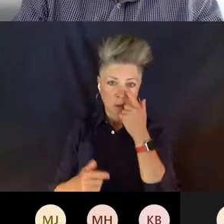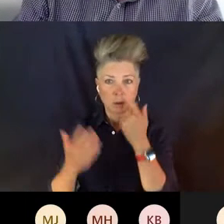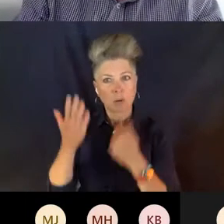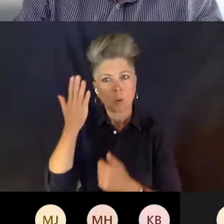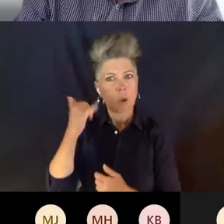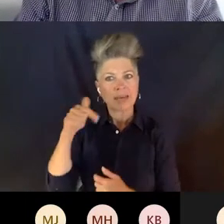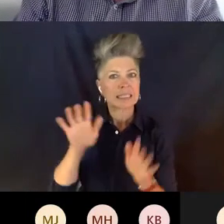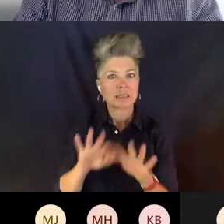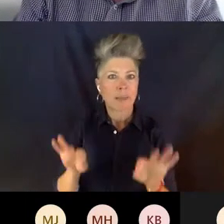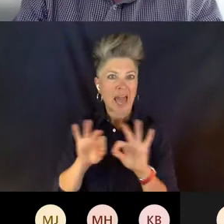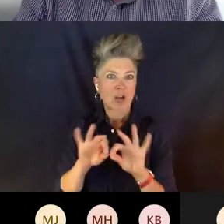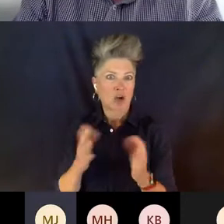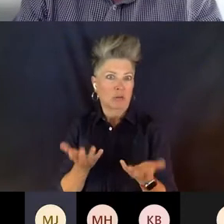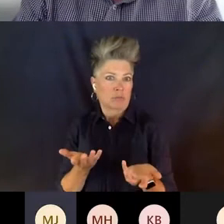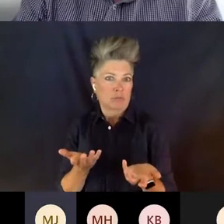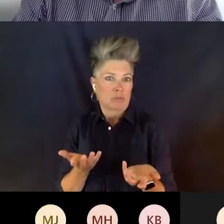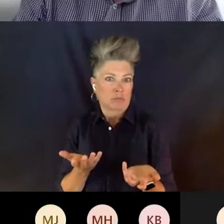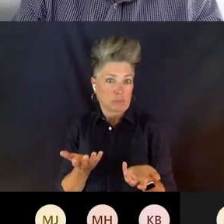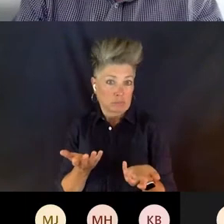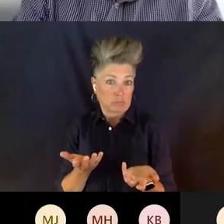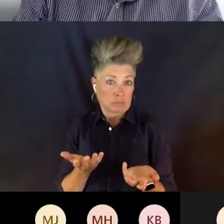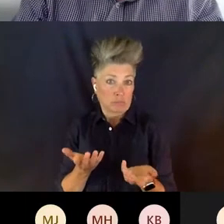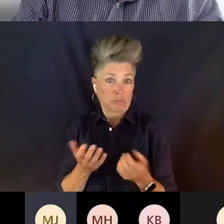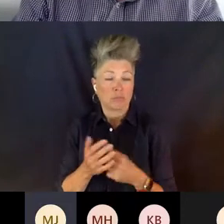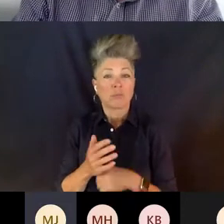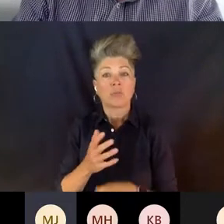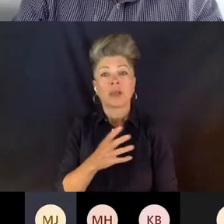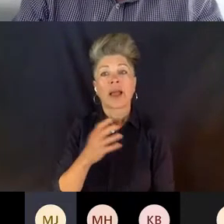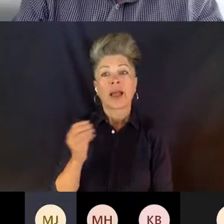matter? And